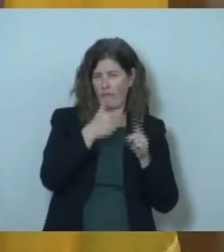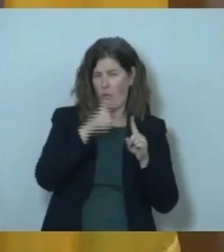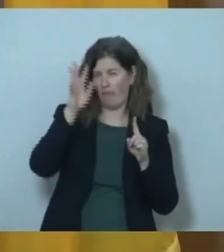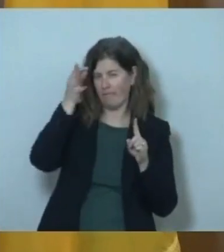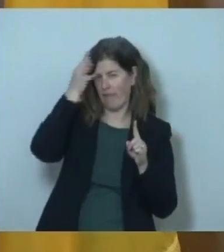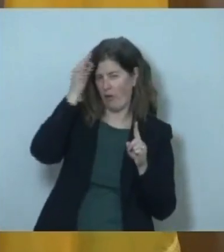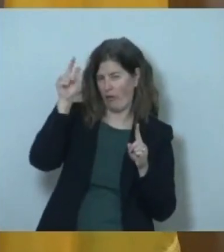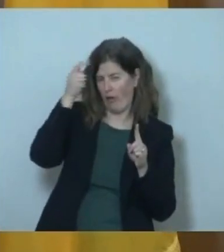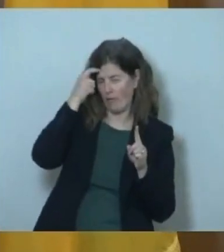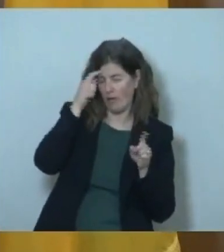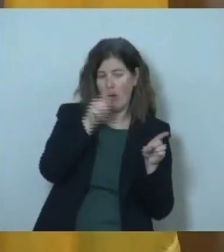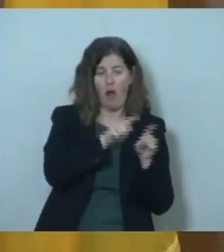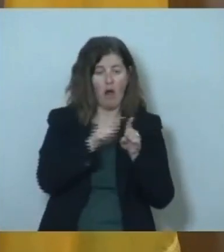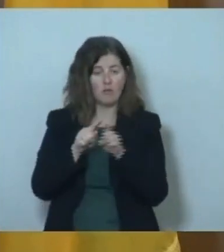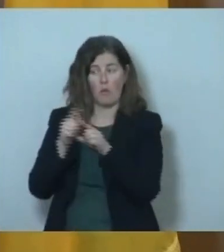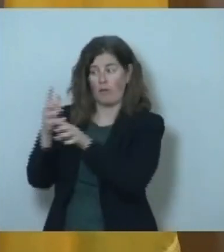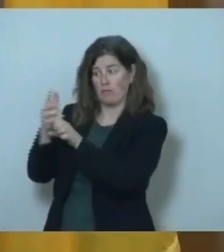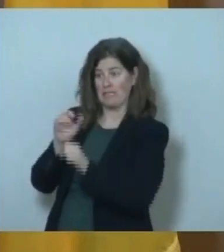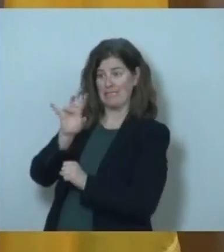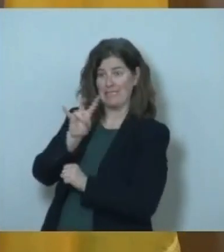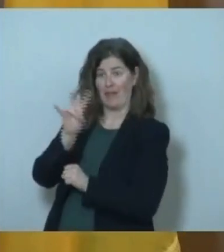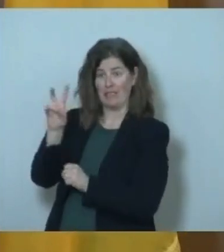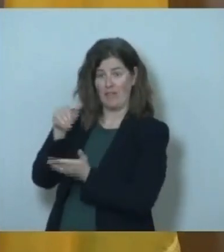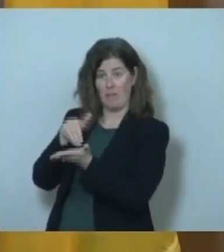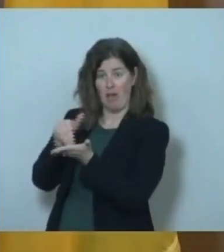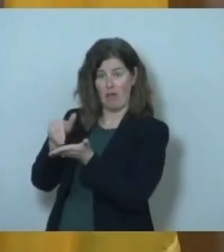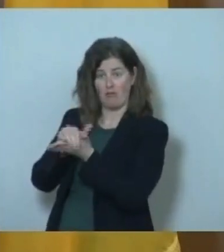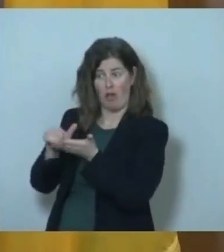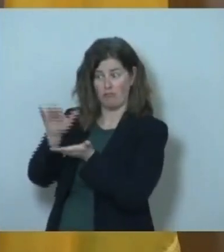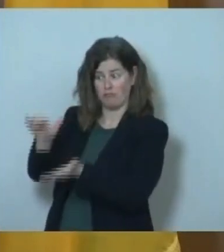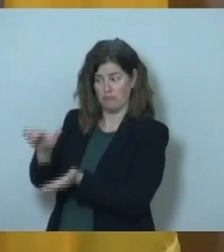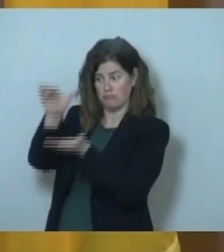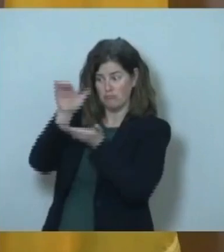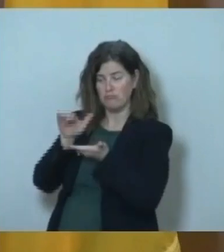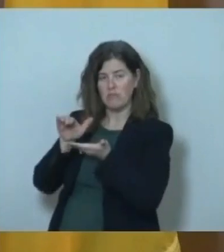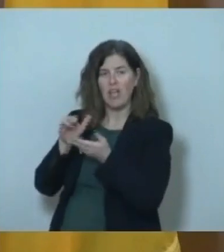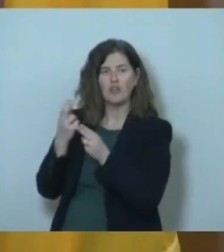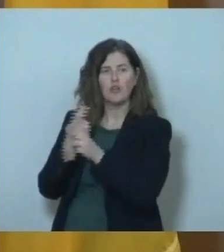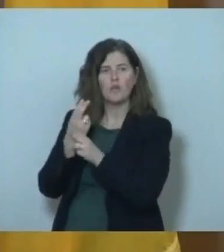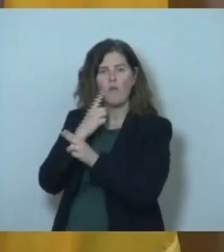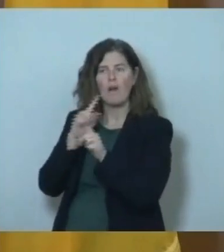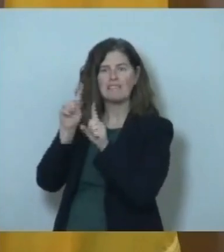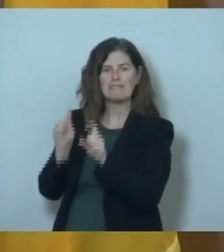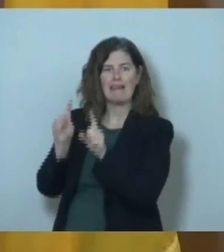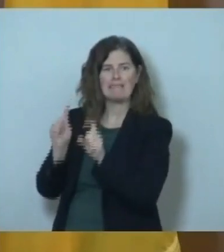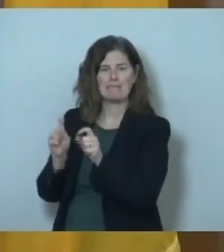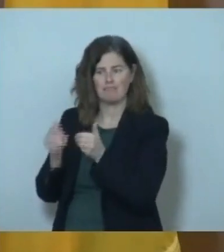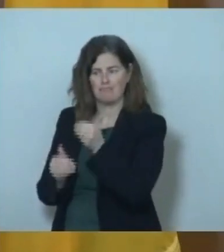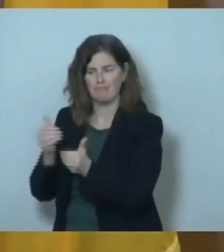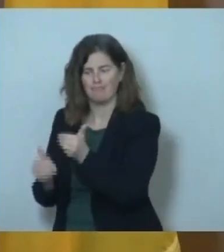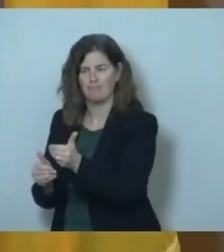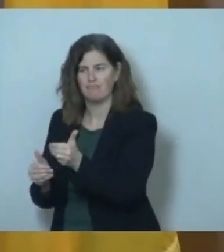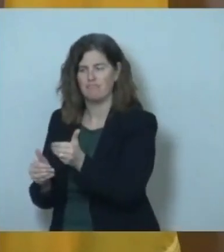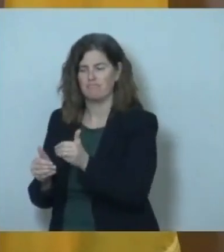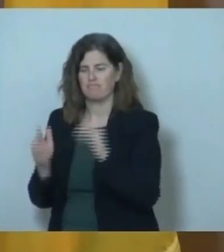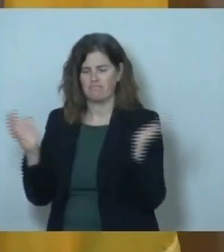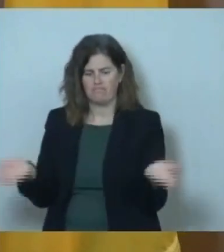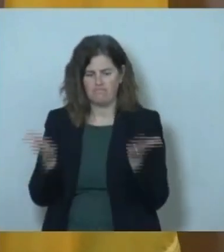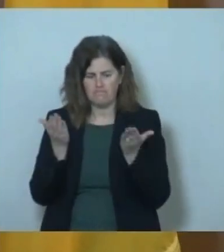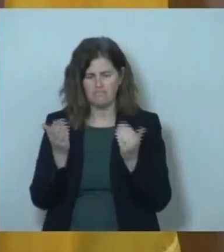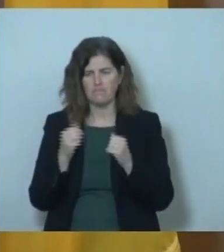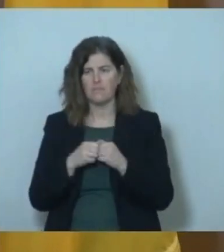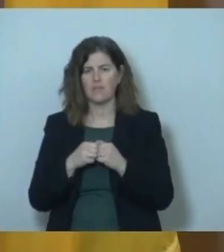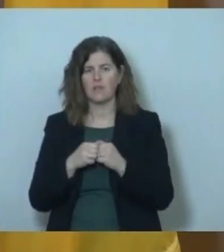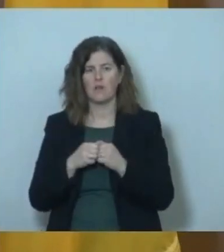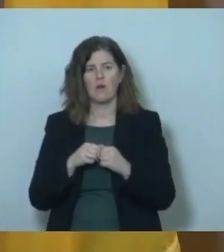received $77 million that's available to continue our testing efforts. And where we've gotten